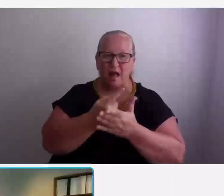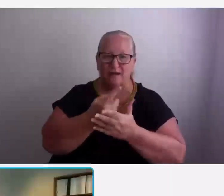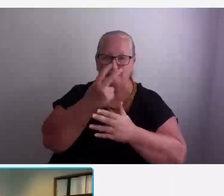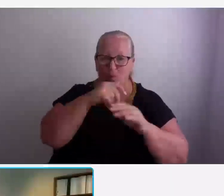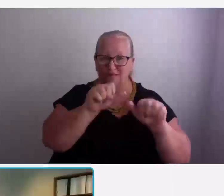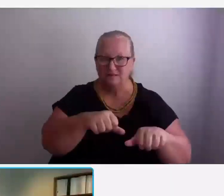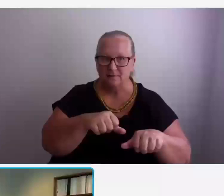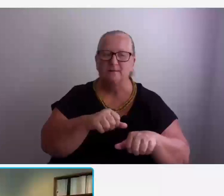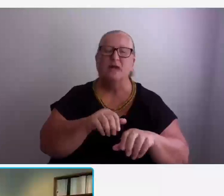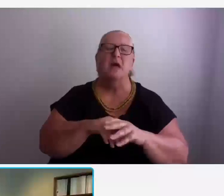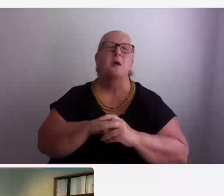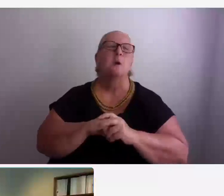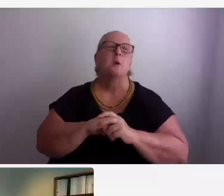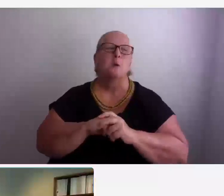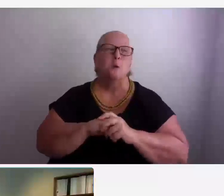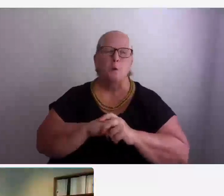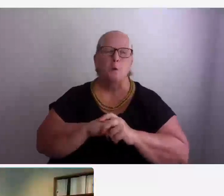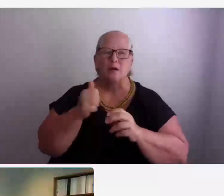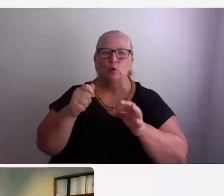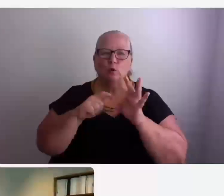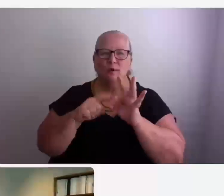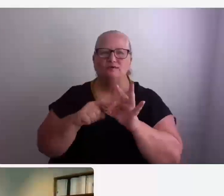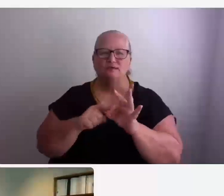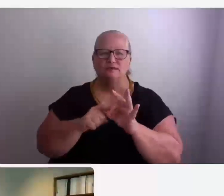That's a good question.